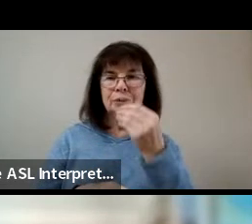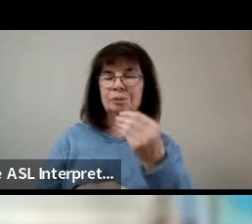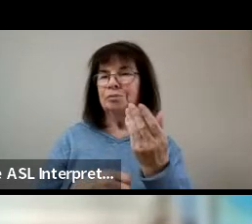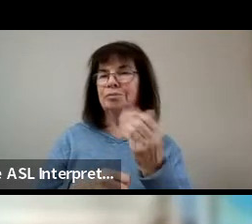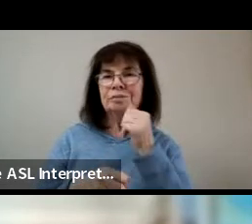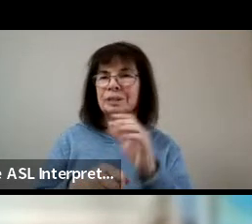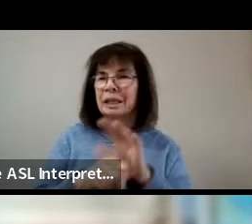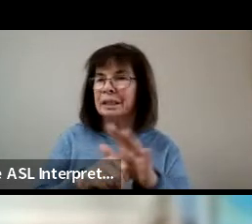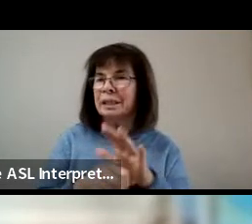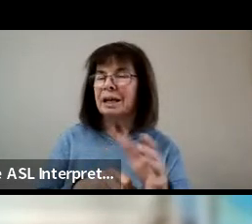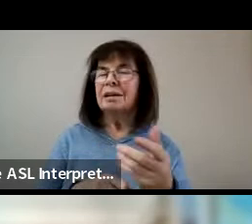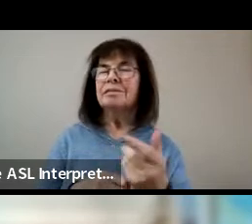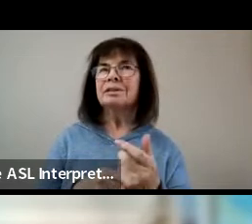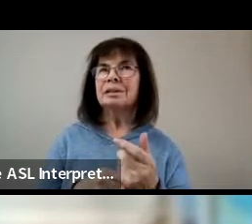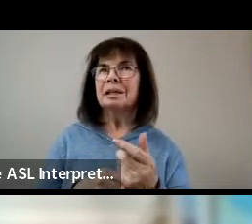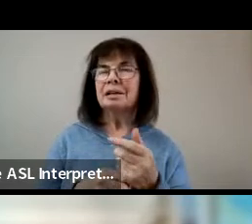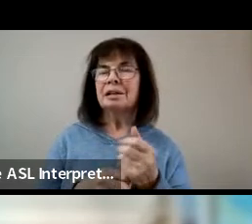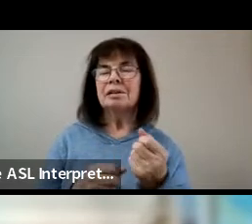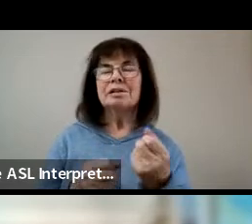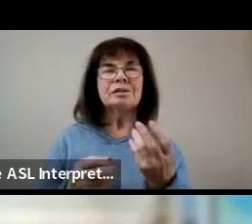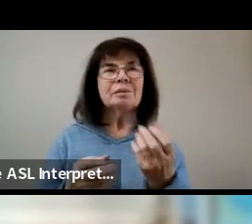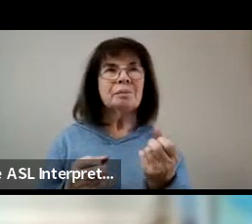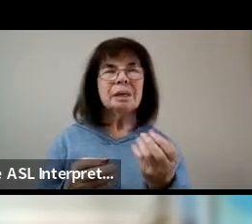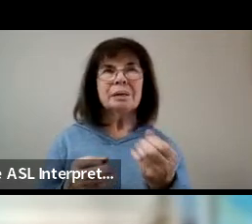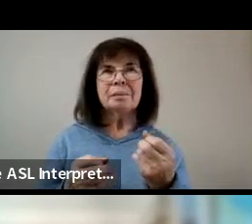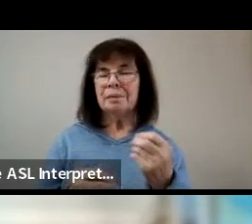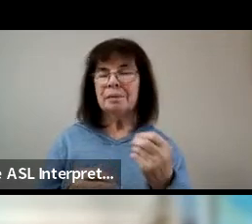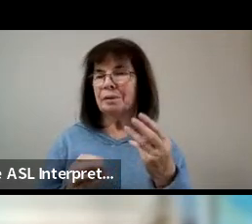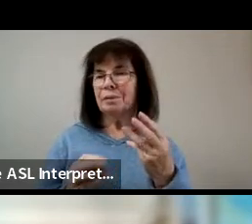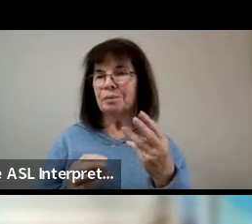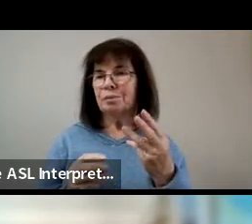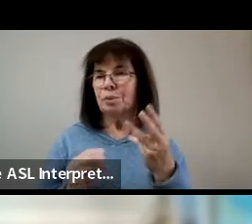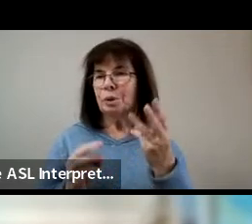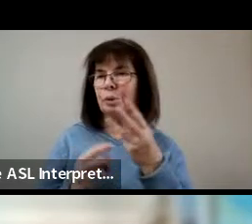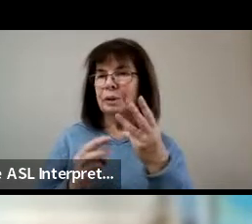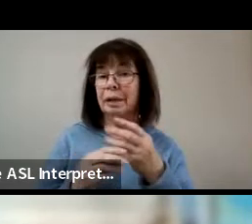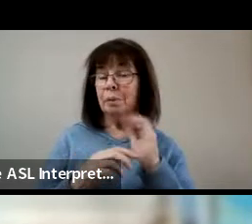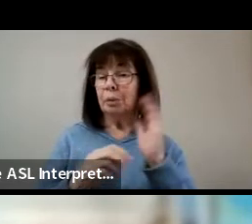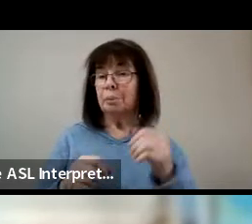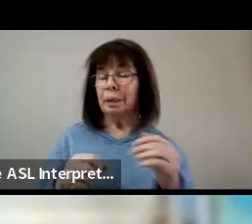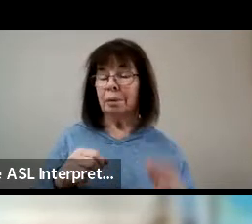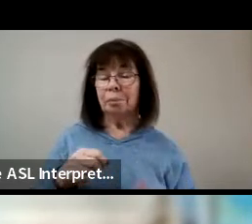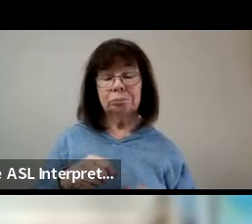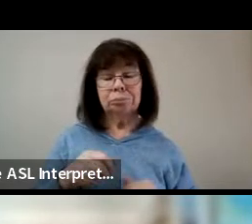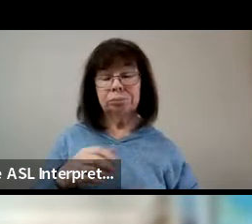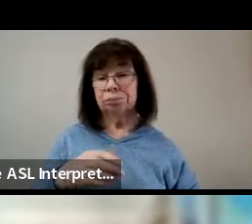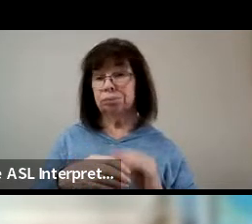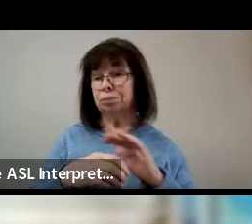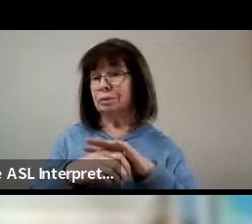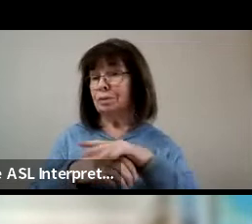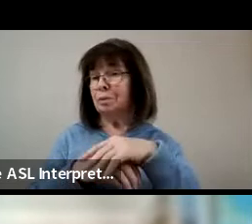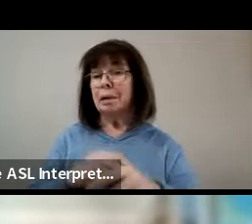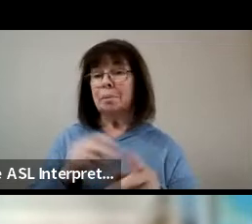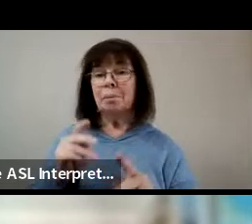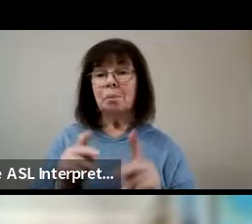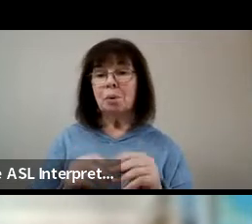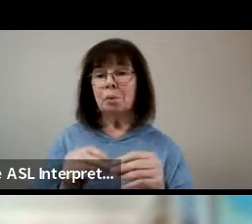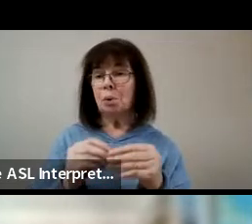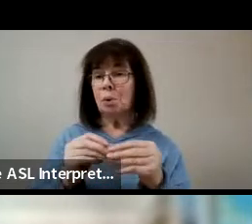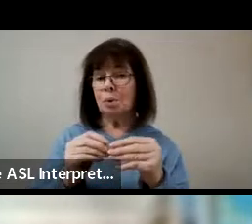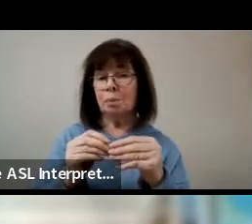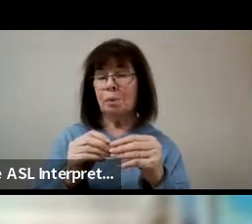of what we're worried will be a flood of more of our community members becoming